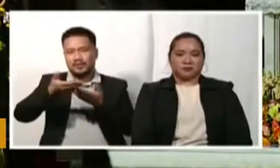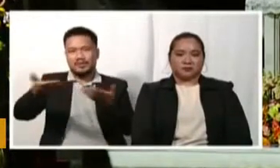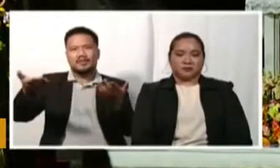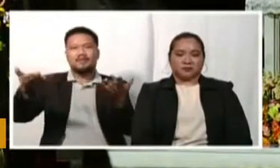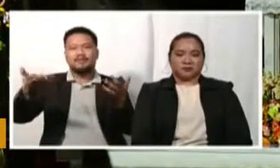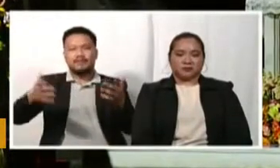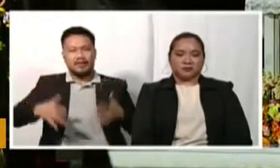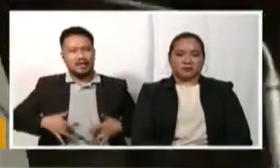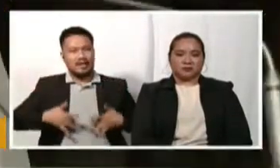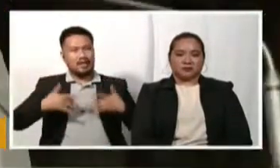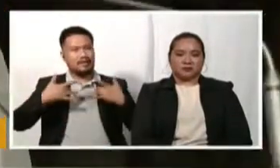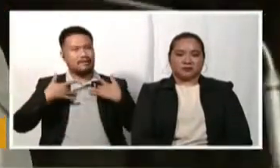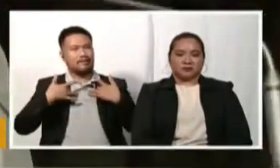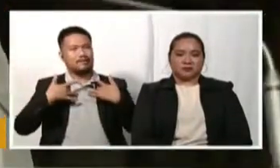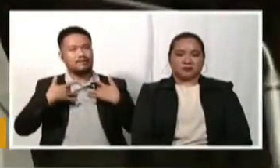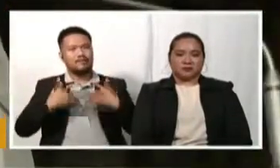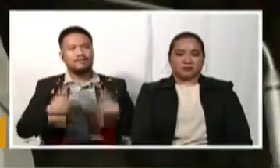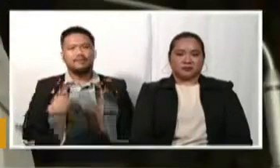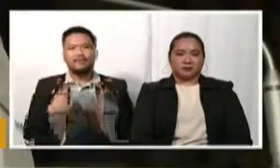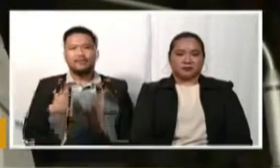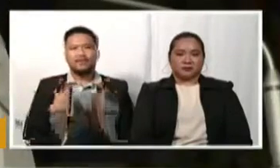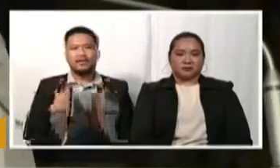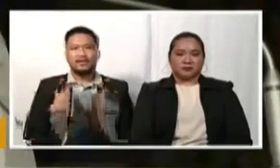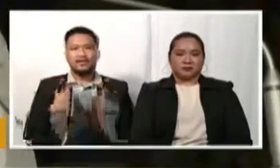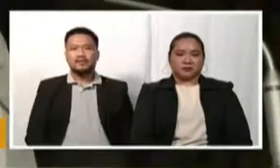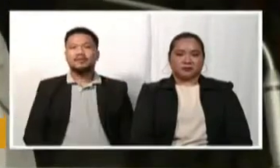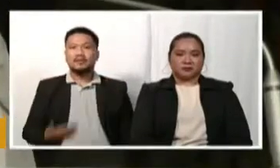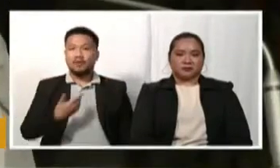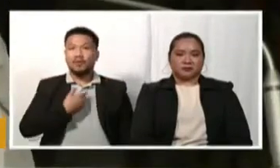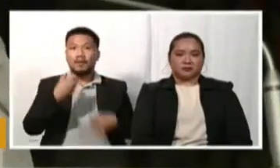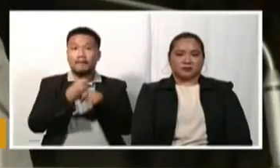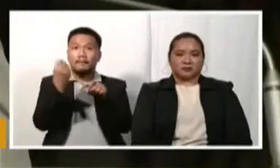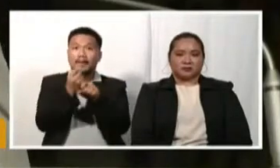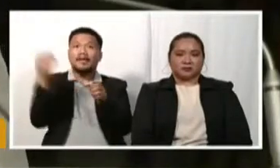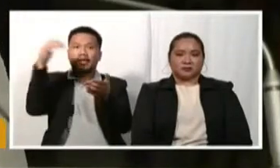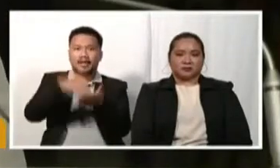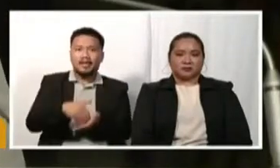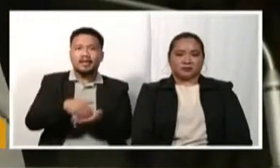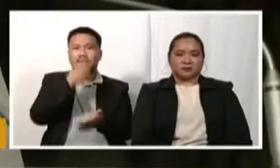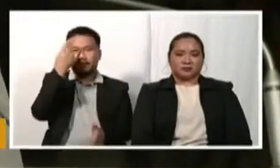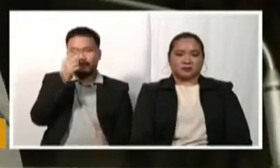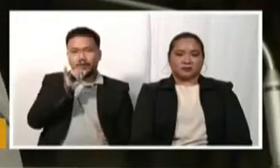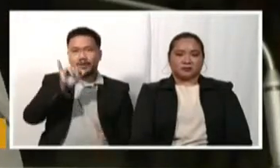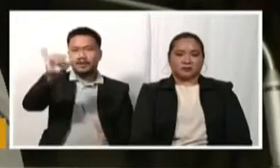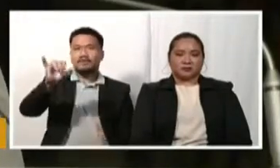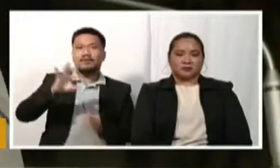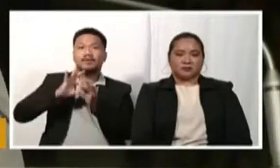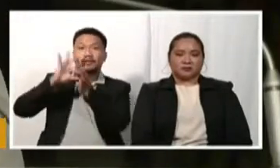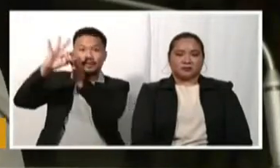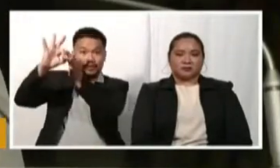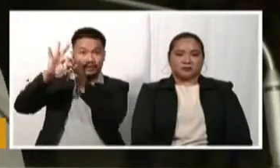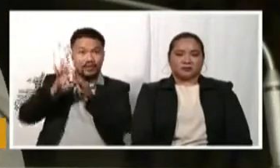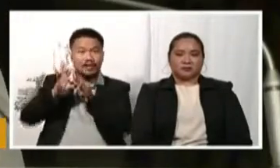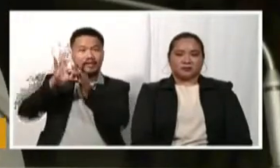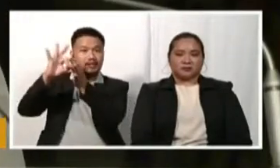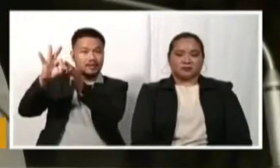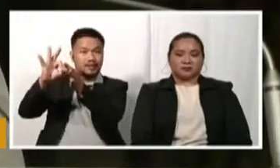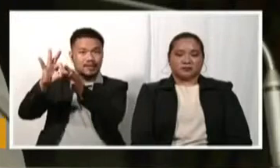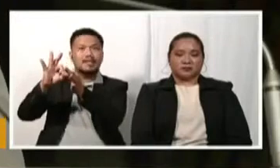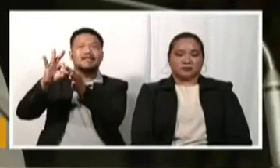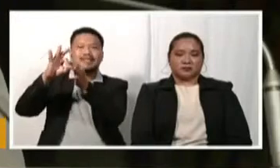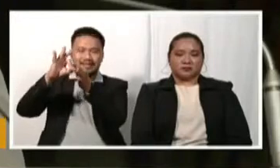life. I will renew with you the everlasting covenant that